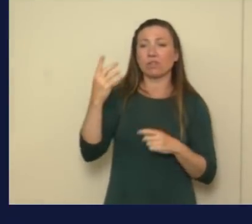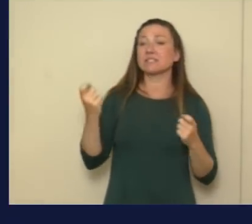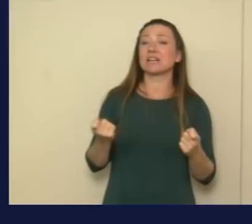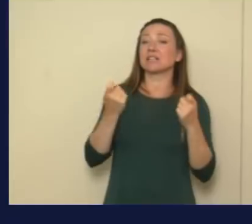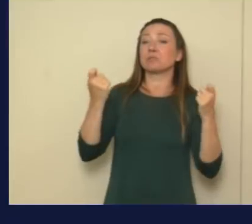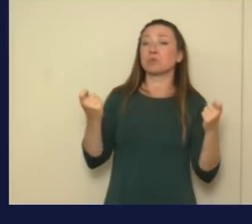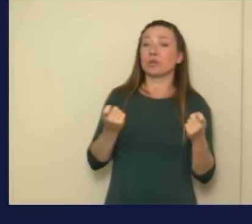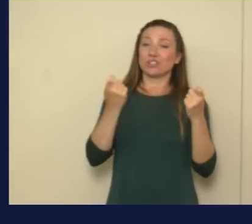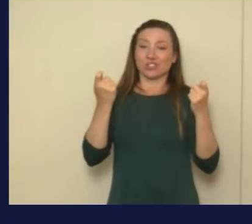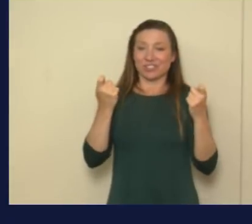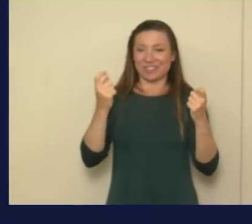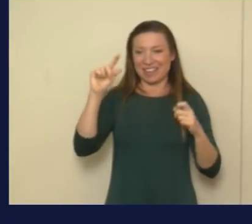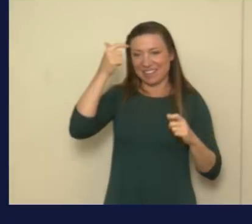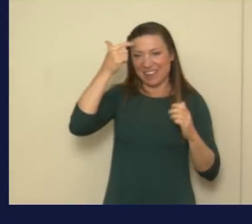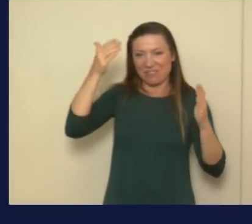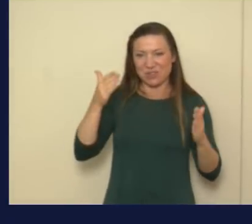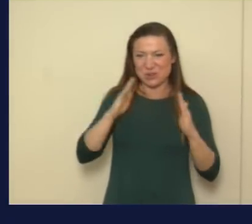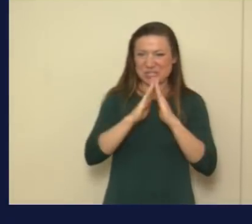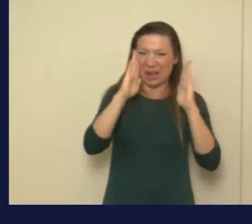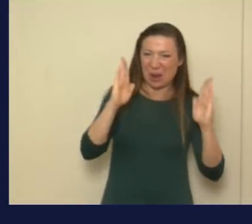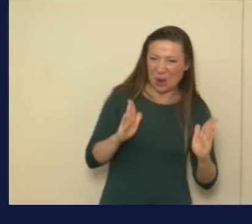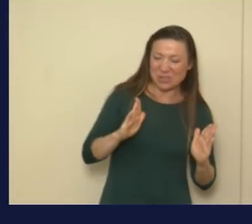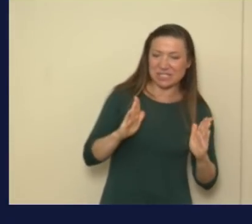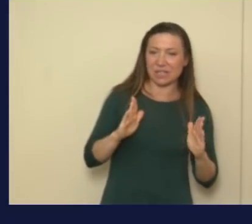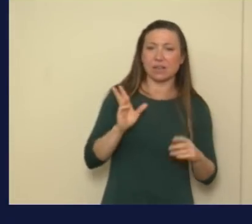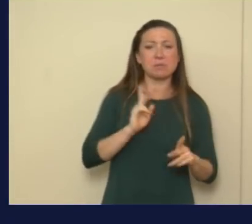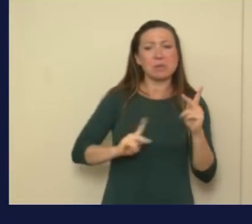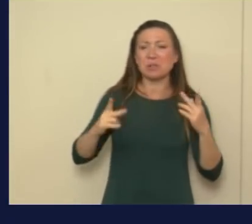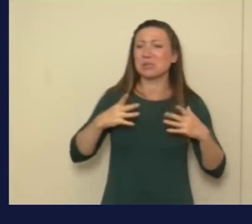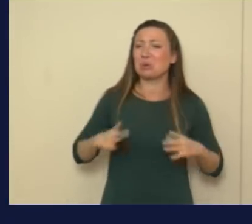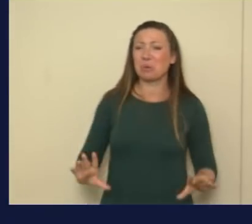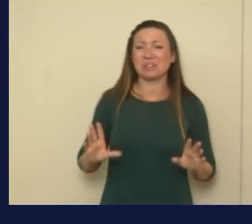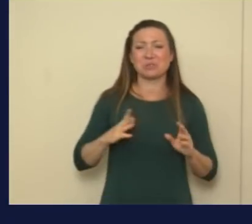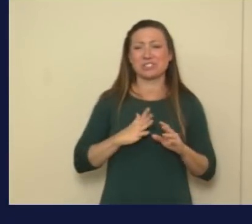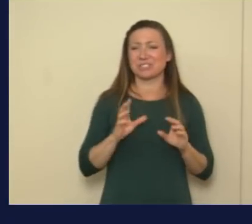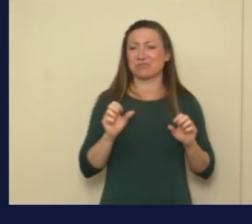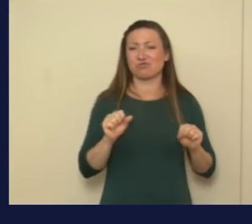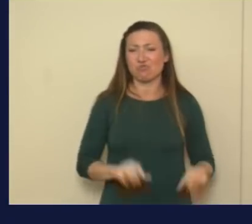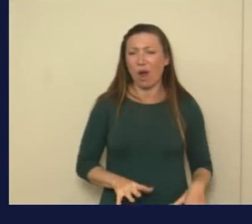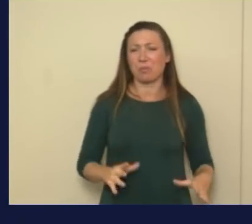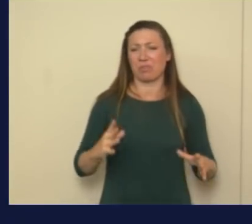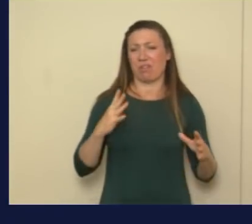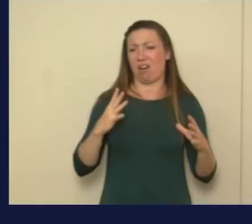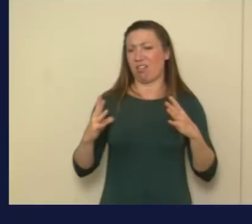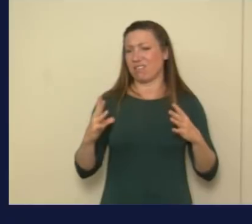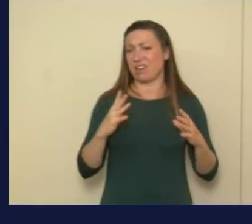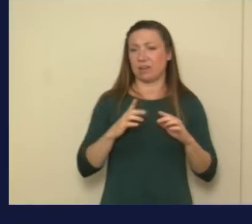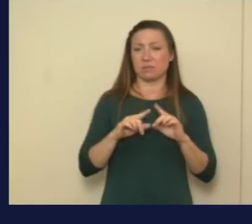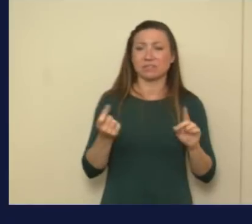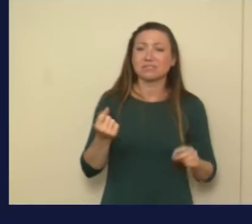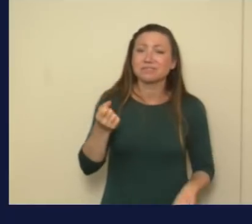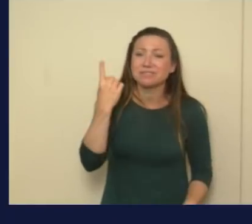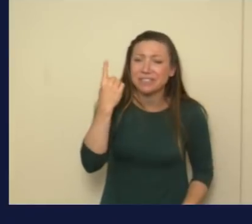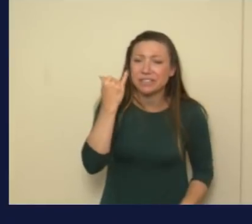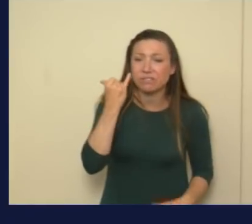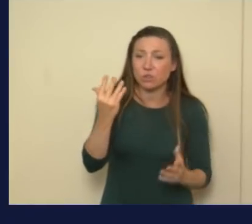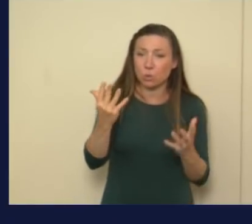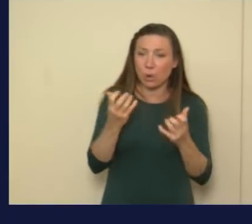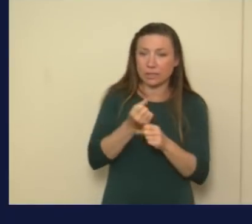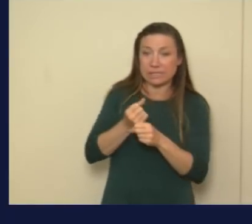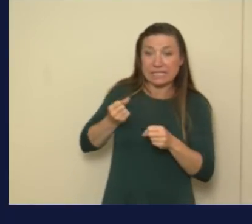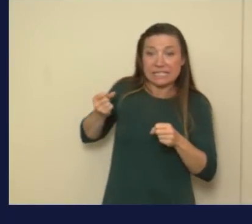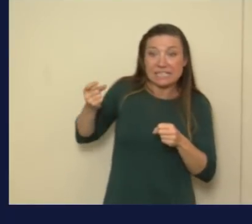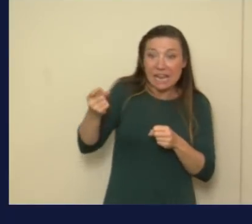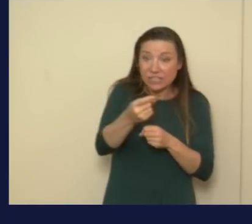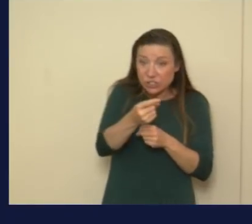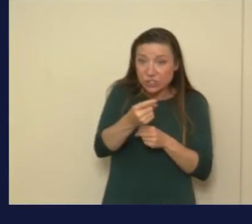this incredibly important holiday go by. But if we want next year's holiday to be